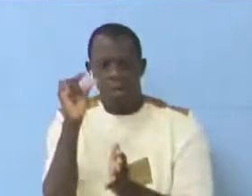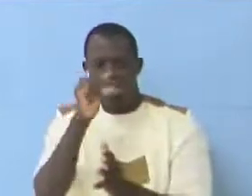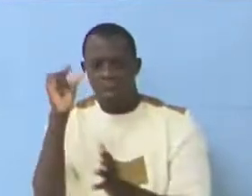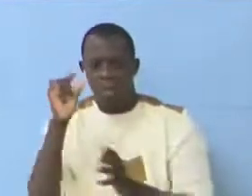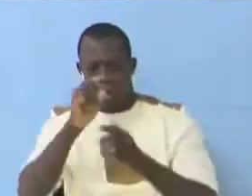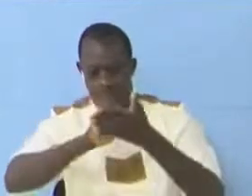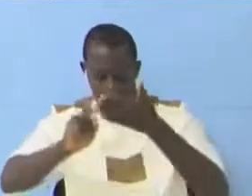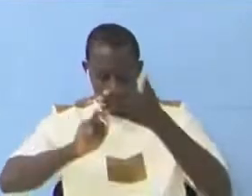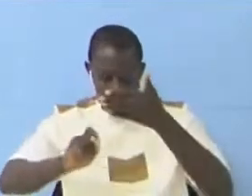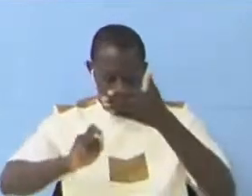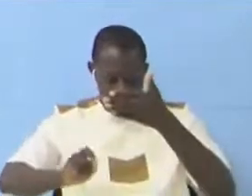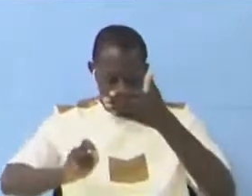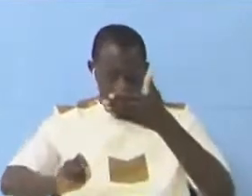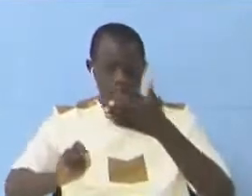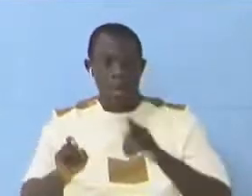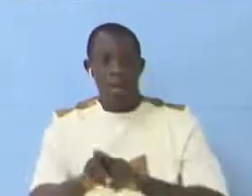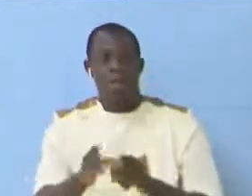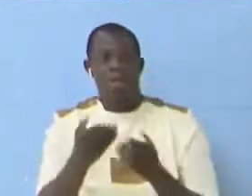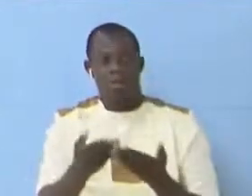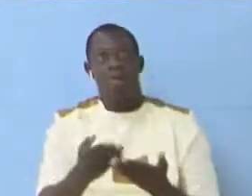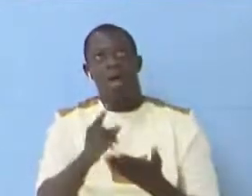By the grace of God, I have the list.